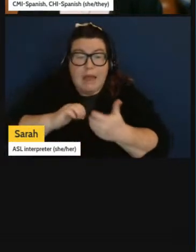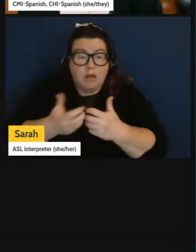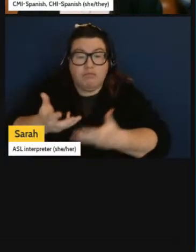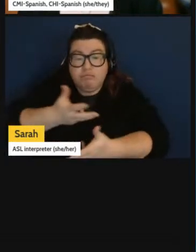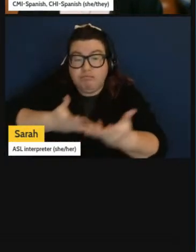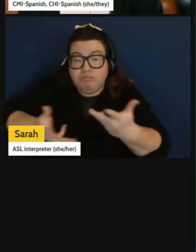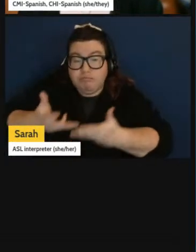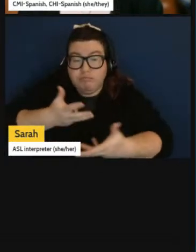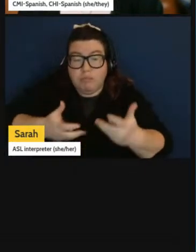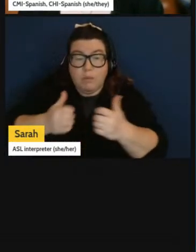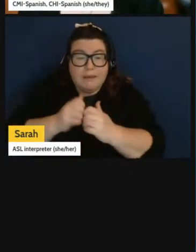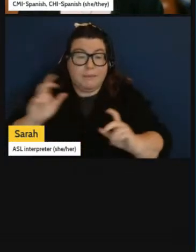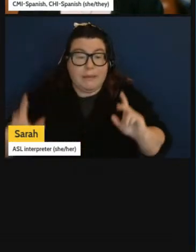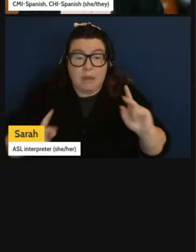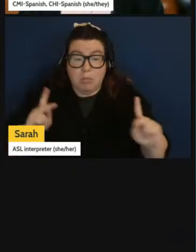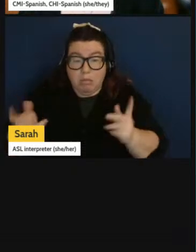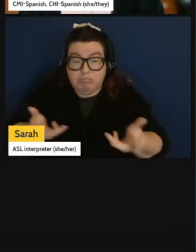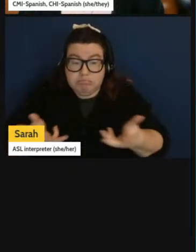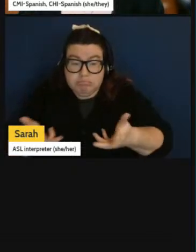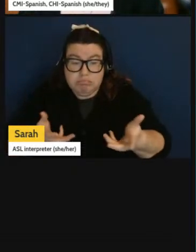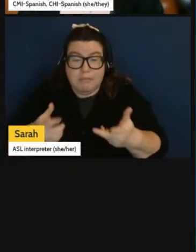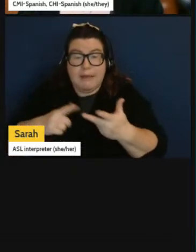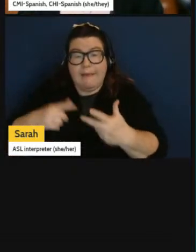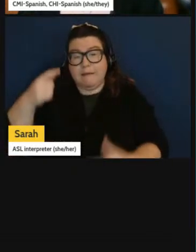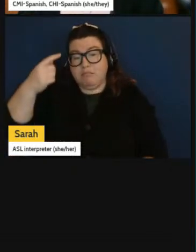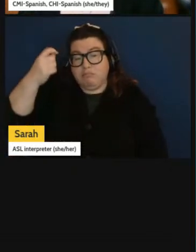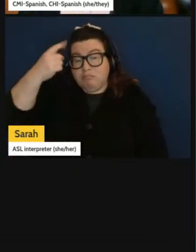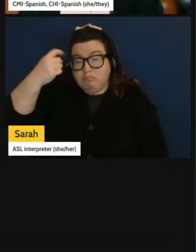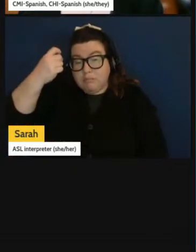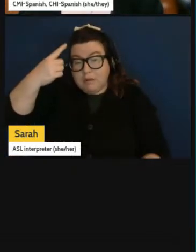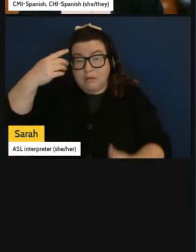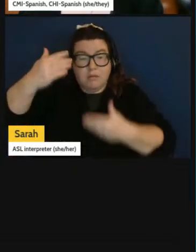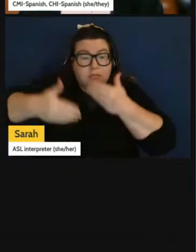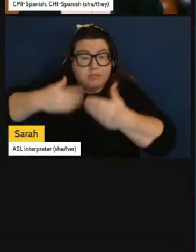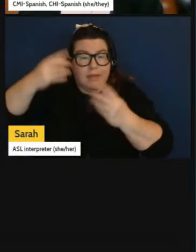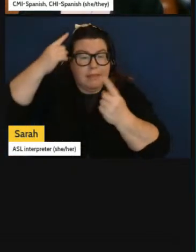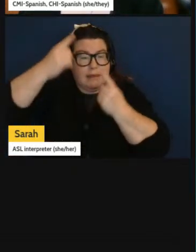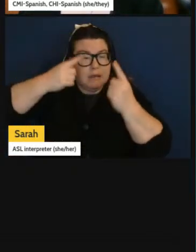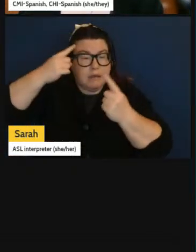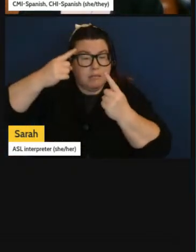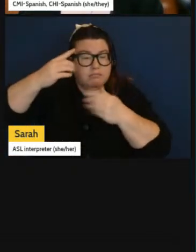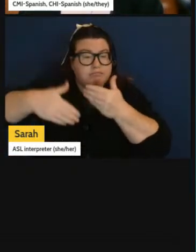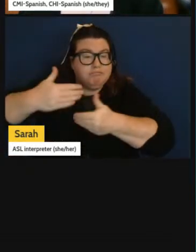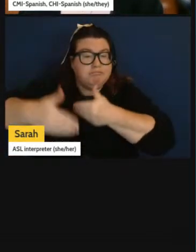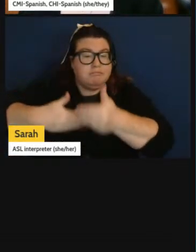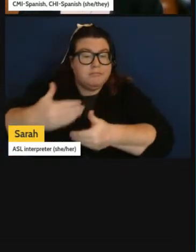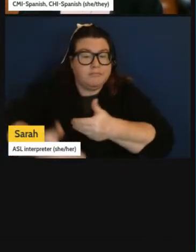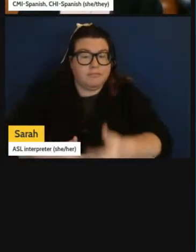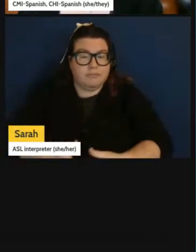other people, and also cognitive processes, how you think about things.